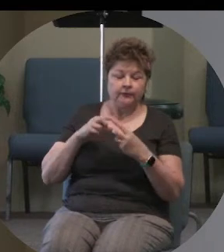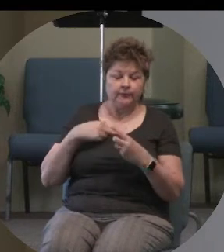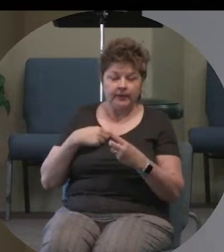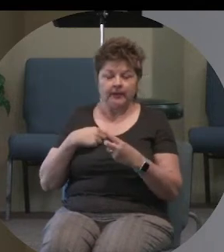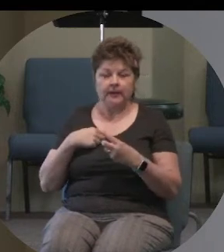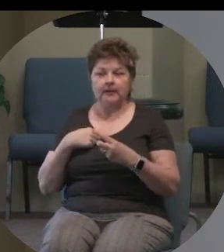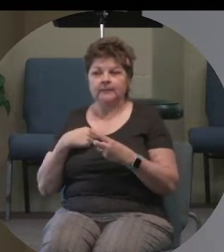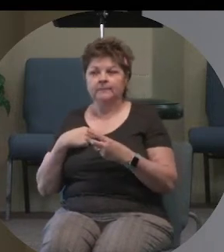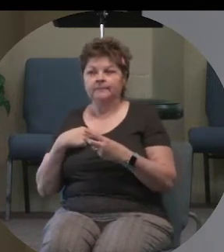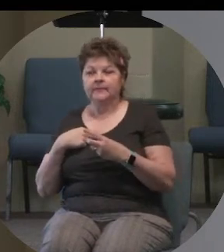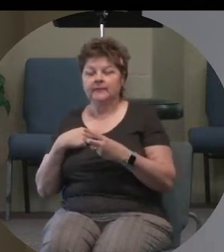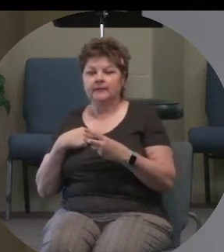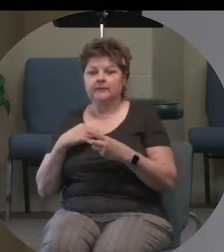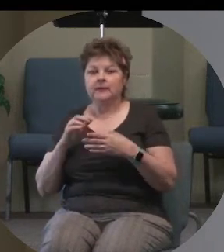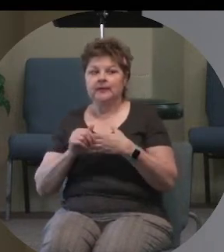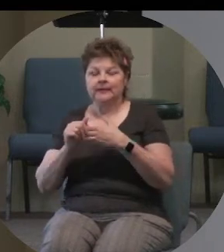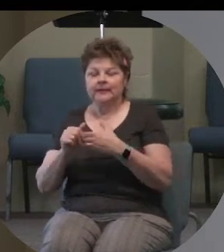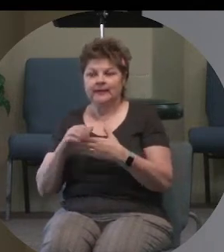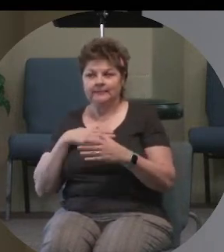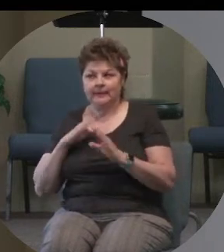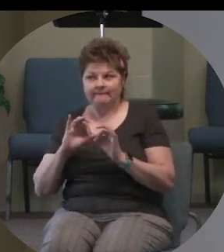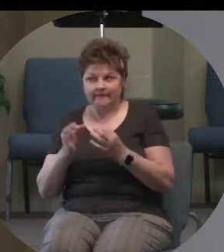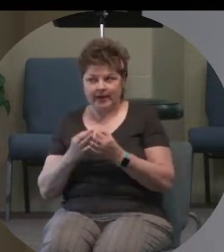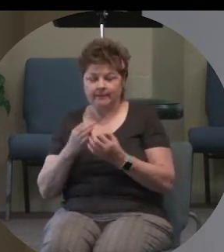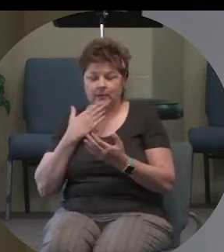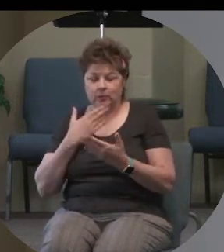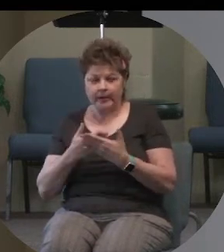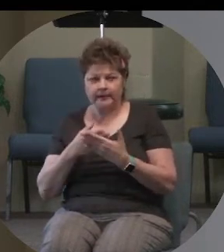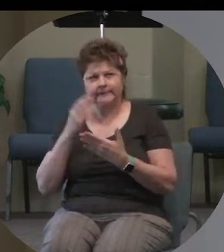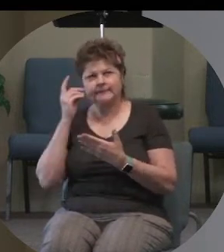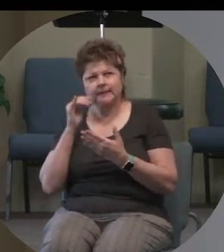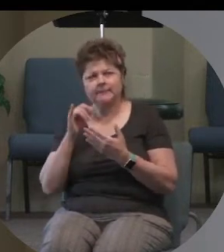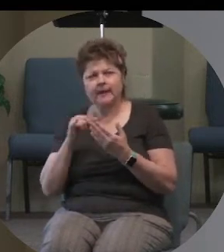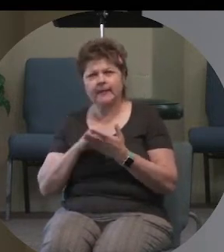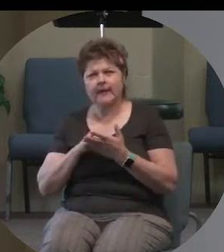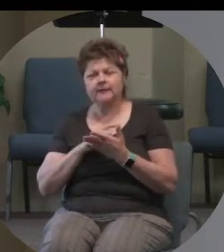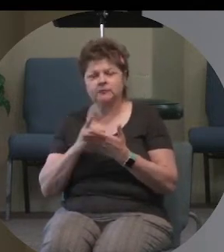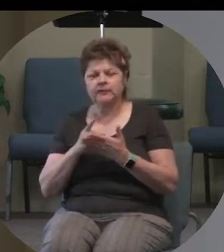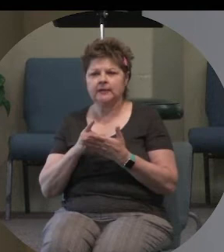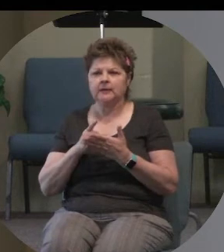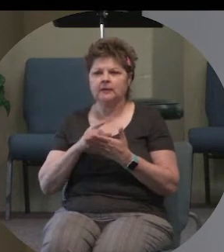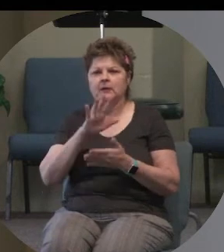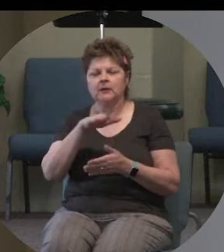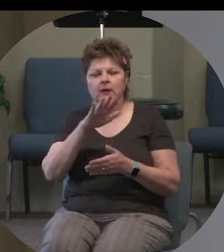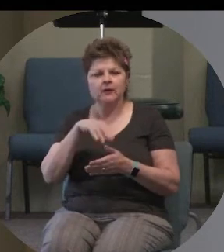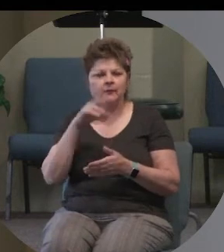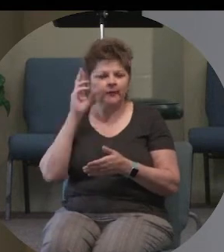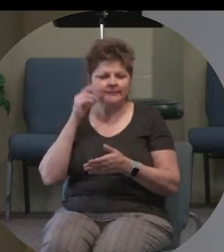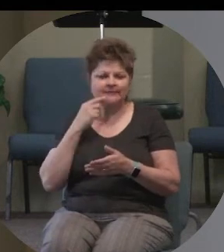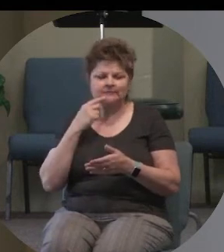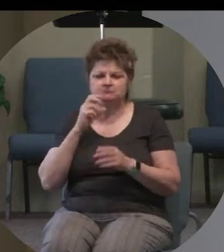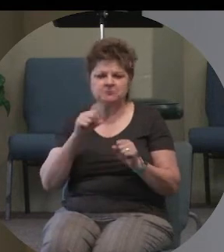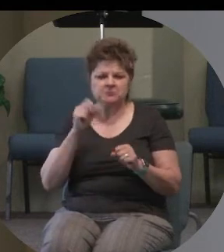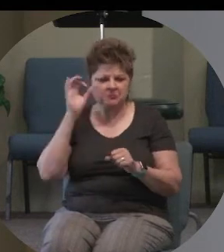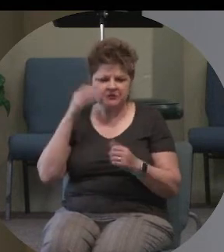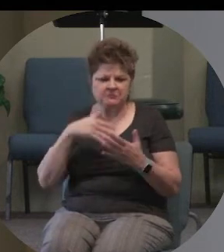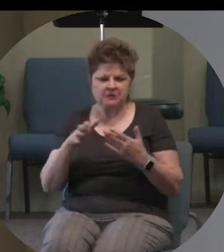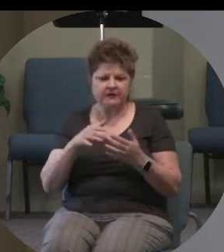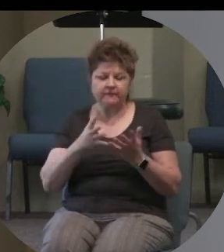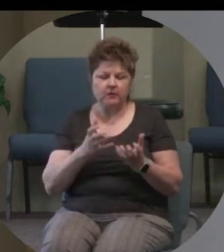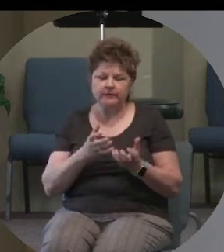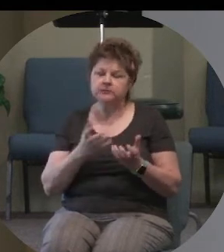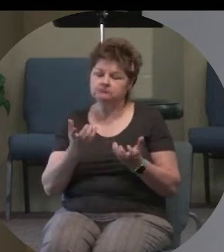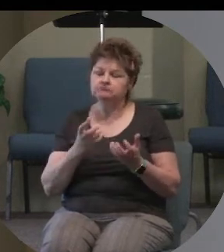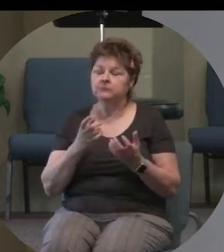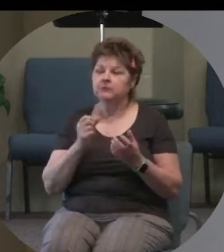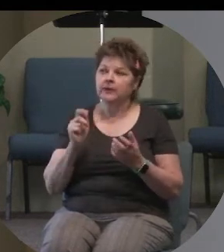one that leads my family well. And as I was thinking about that this week, Ray said, hey, you can preach about whatever you want. And I said, okay. And I started praying